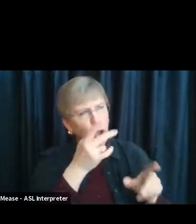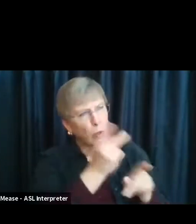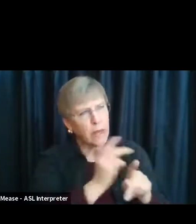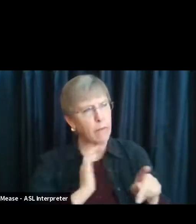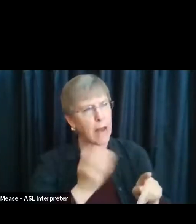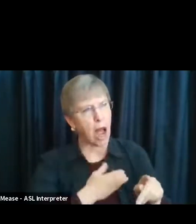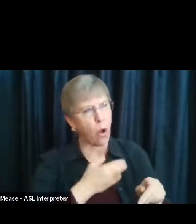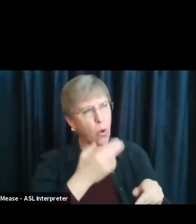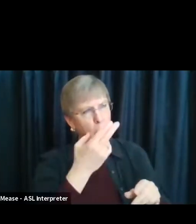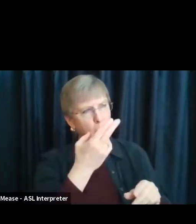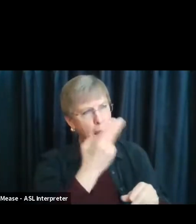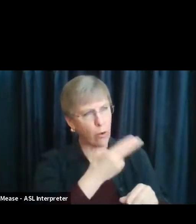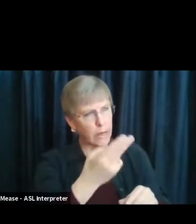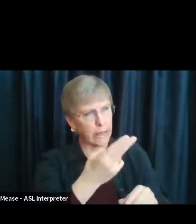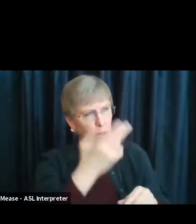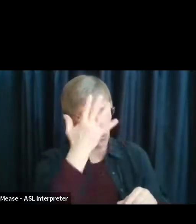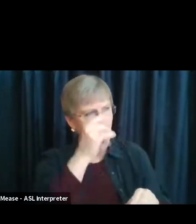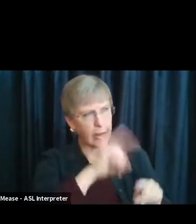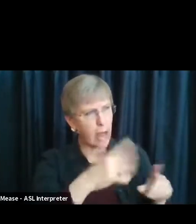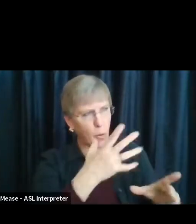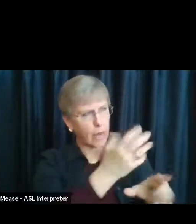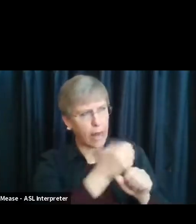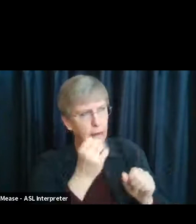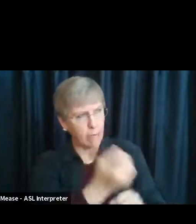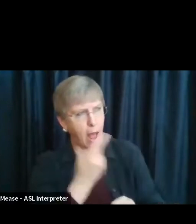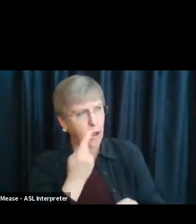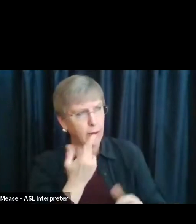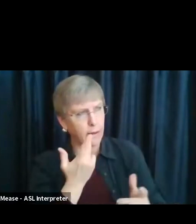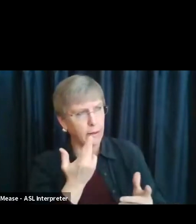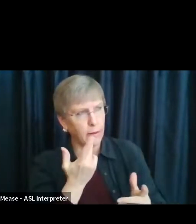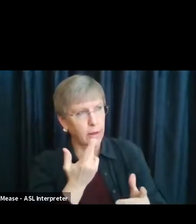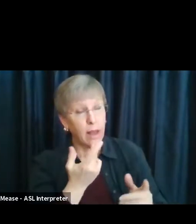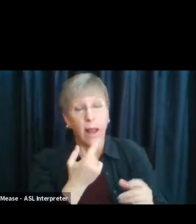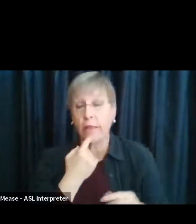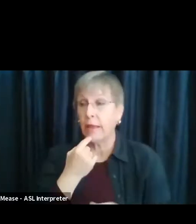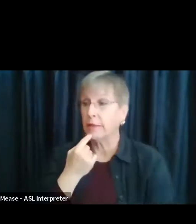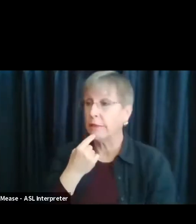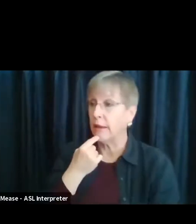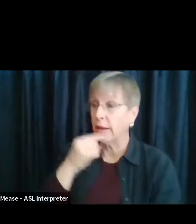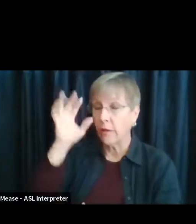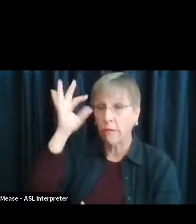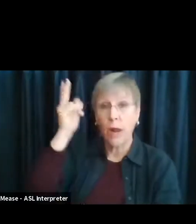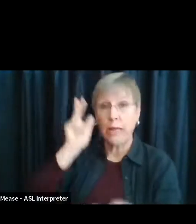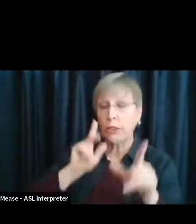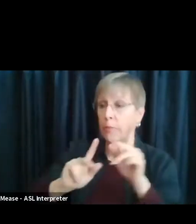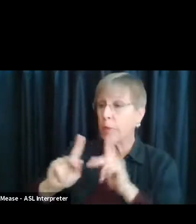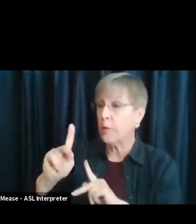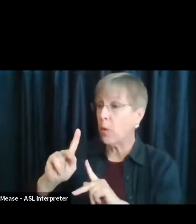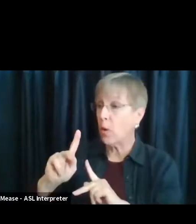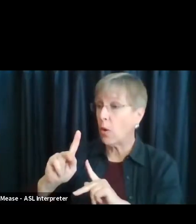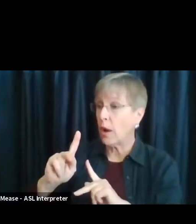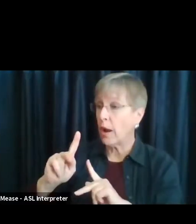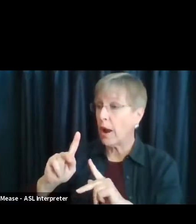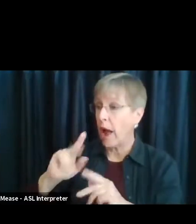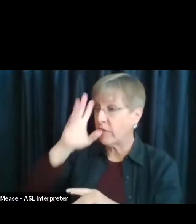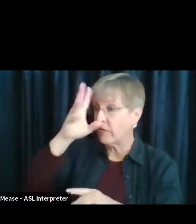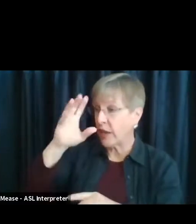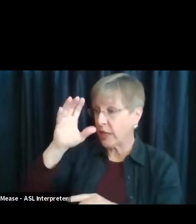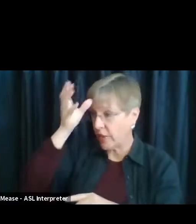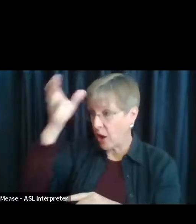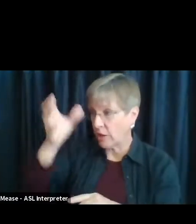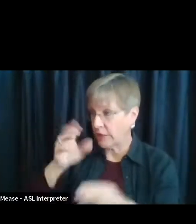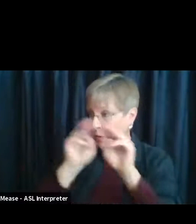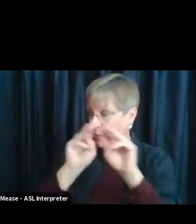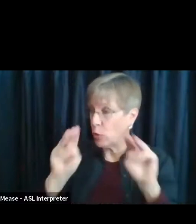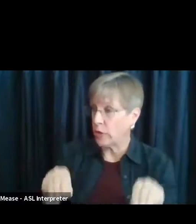heritage and why we couldn't get any back. And they tell you, French people have invented the concept of